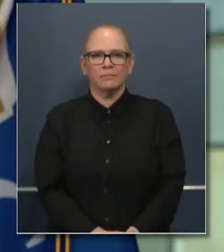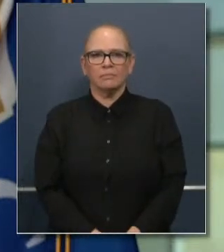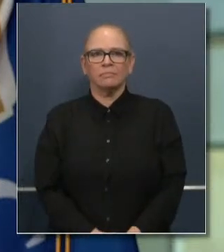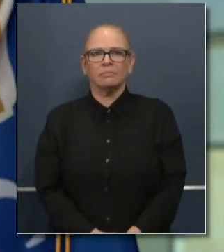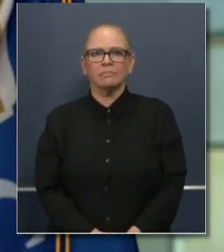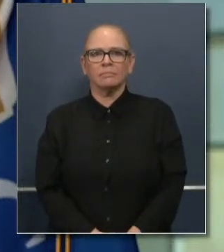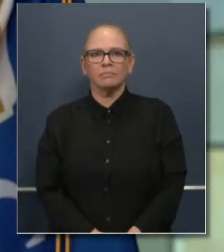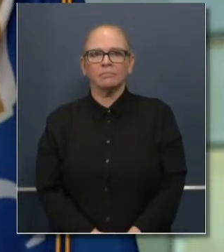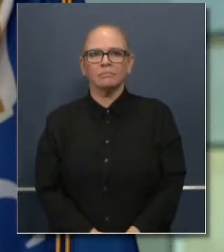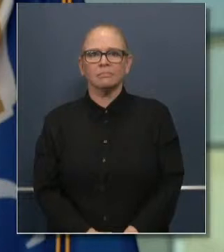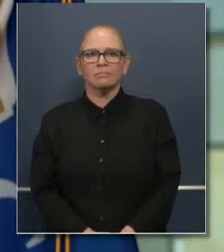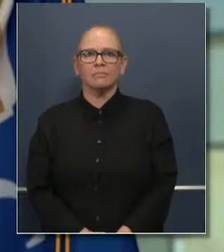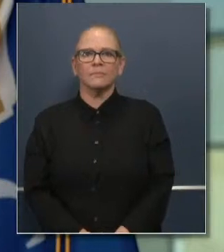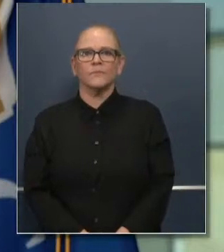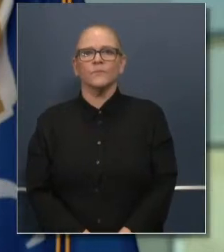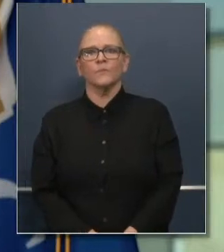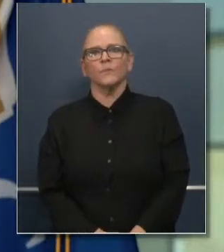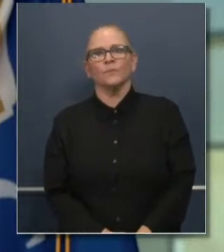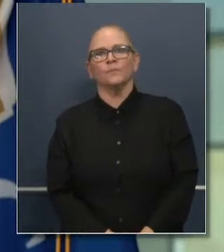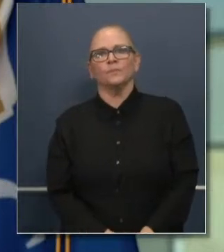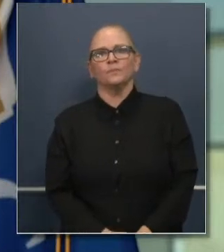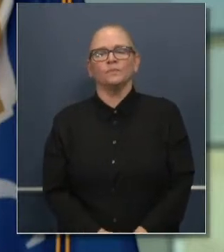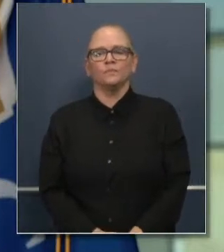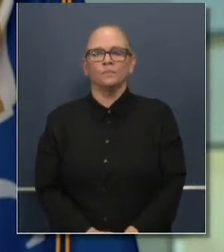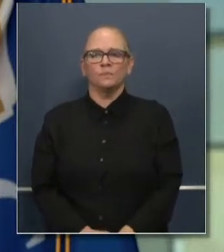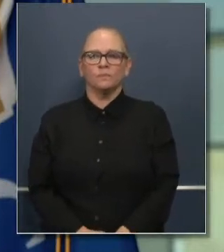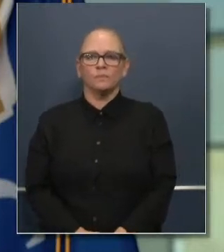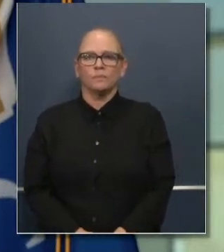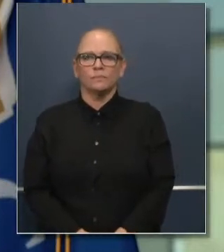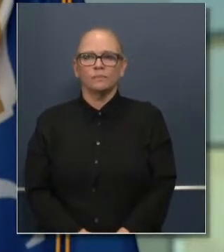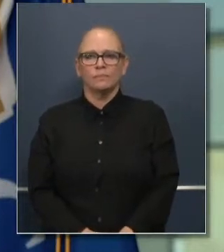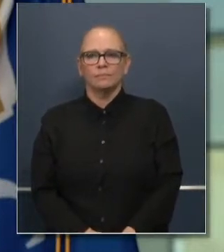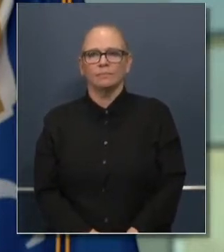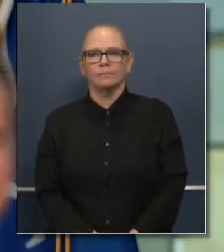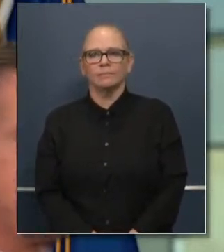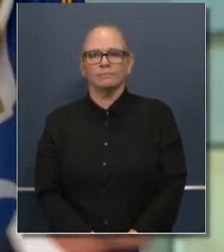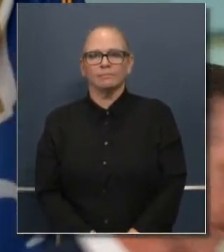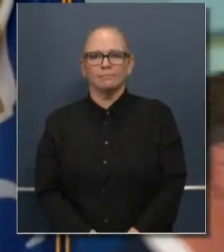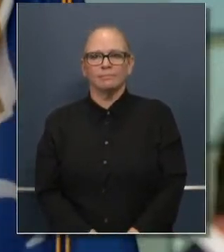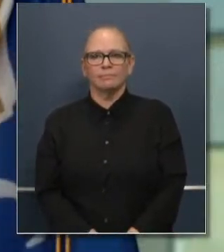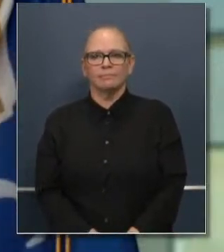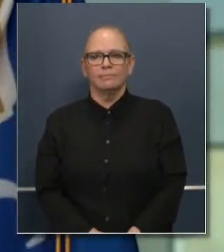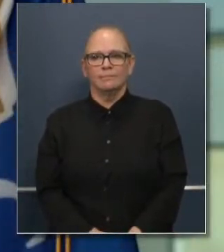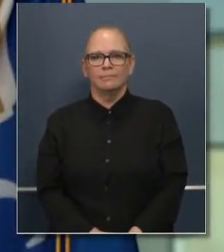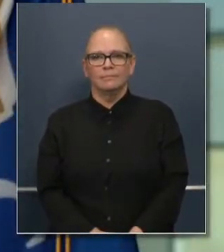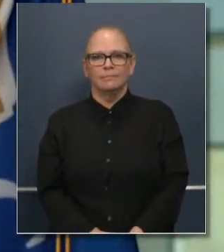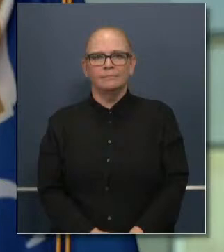or indeed are a carrier, even asymptomatic carrier of COVID-19. Dr. Galley?